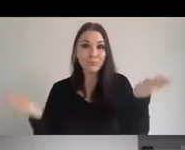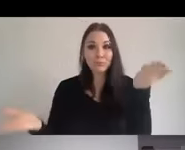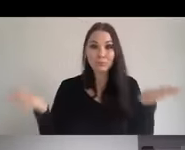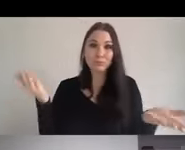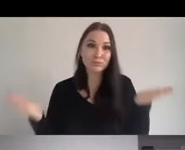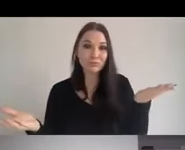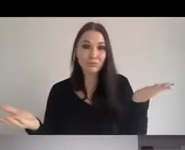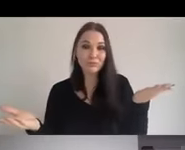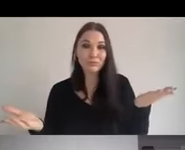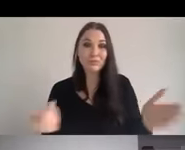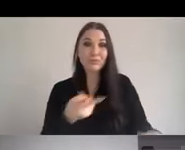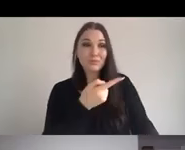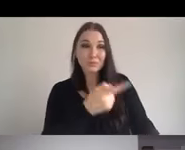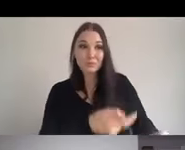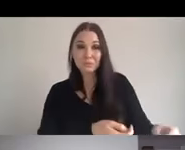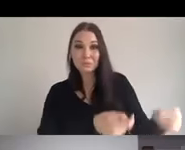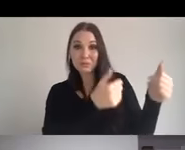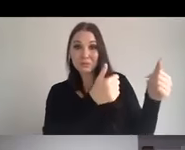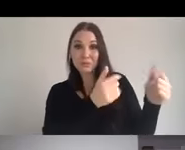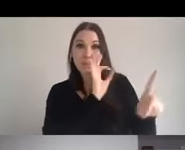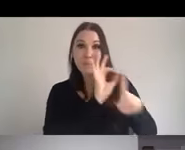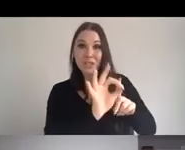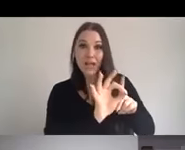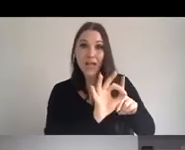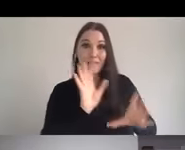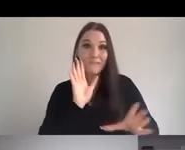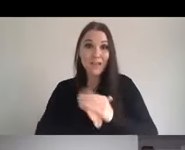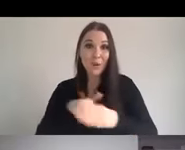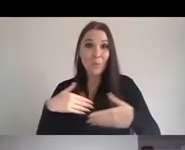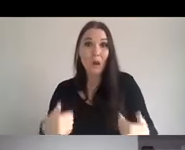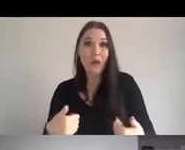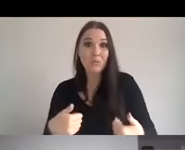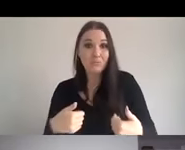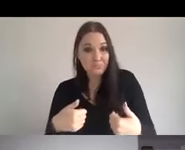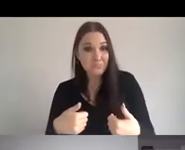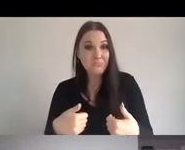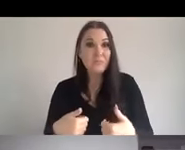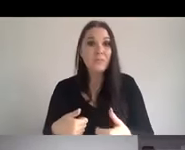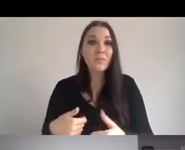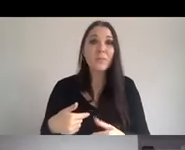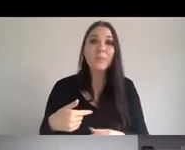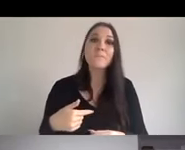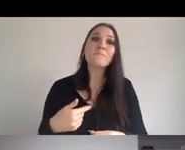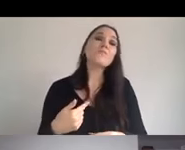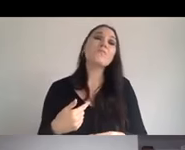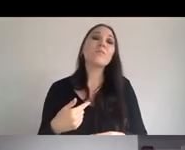hire someone who's highly specialized, hope that they fit in well, and hope that the hire is a success, versus time